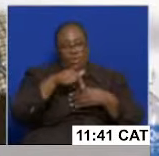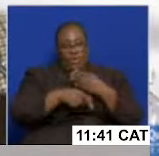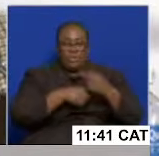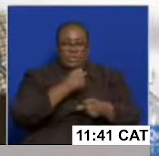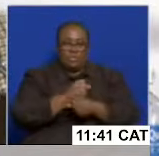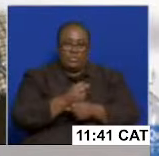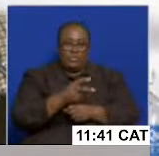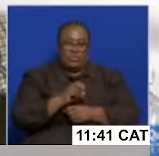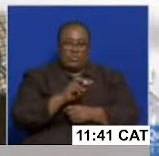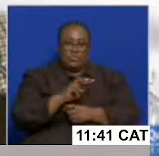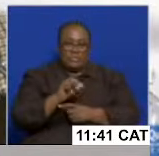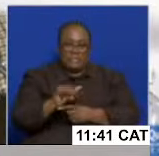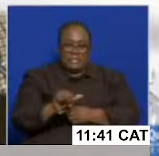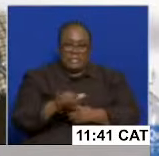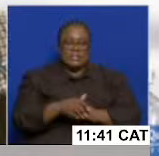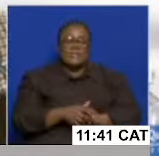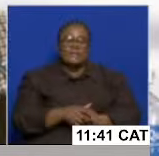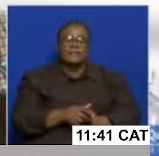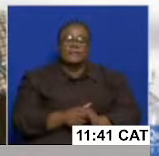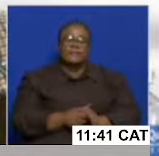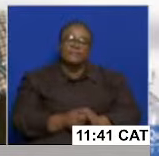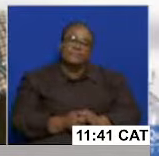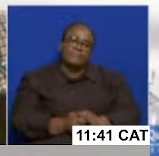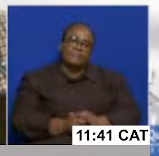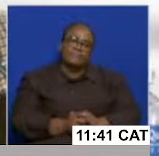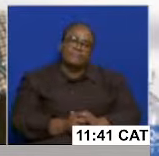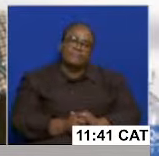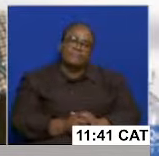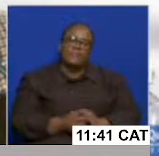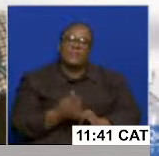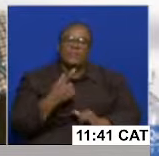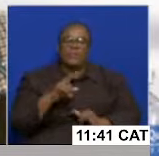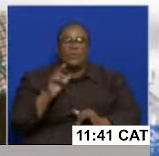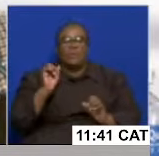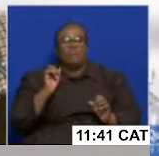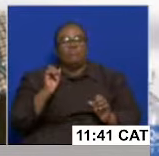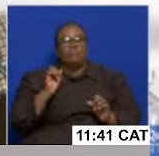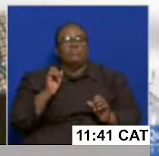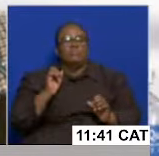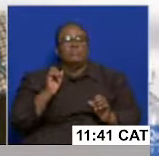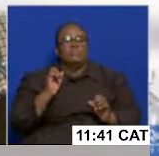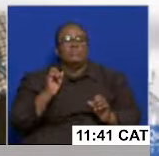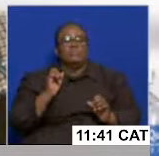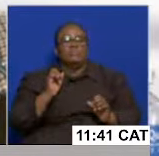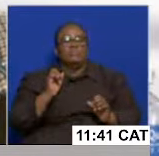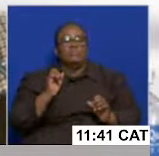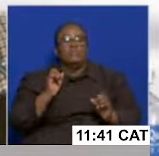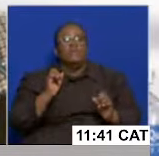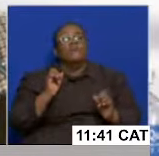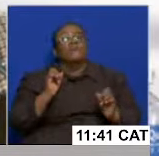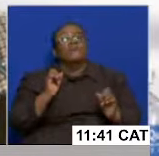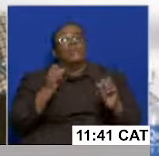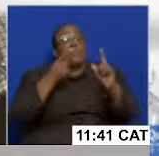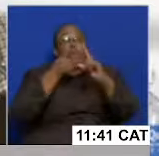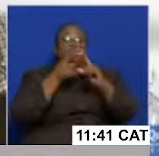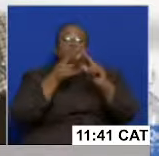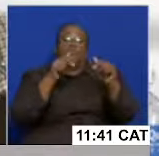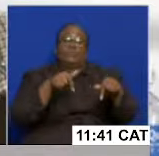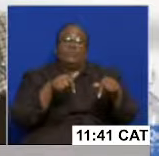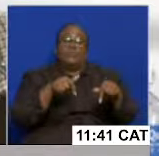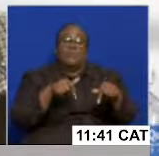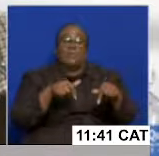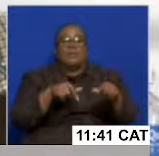record, for purposes of the record keeping, he particularly spoke to